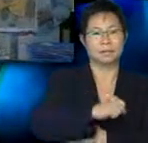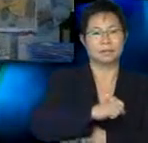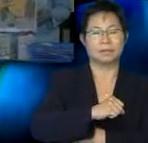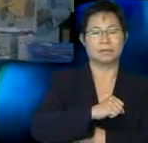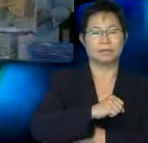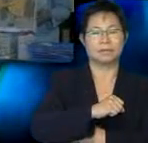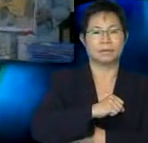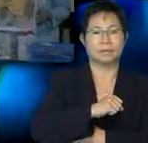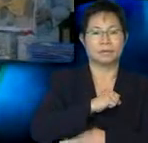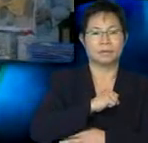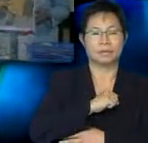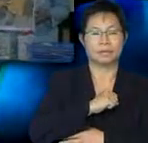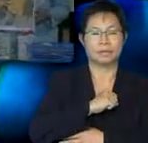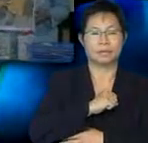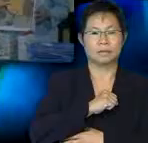thread to